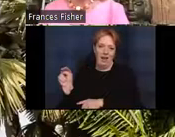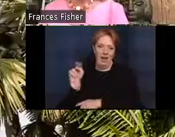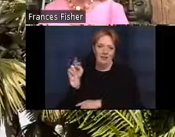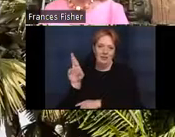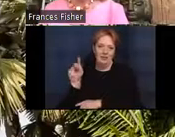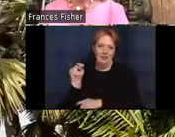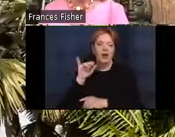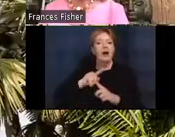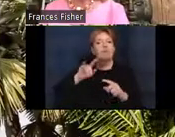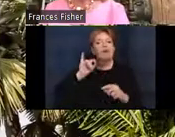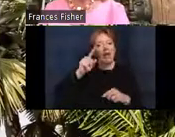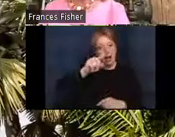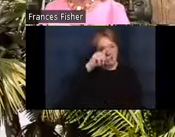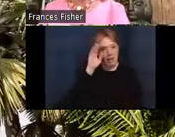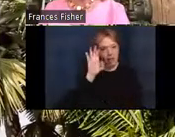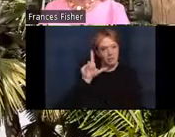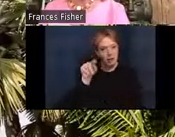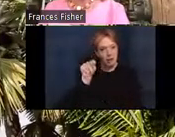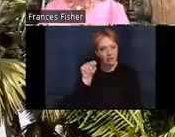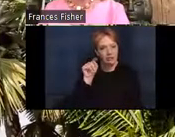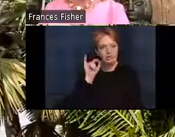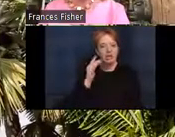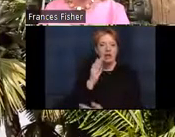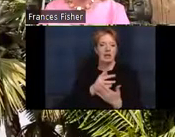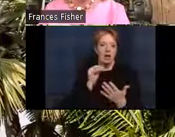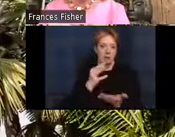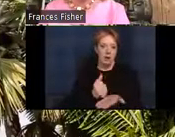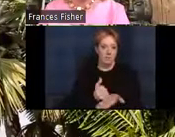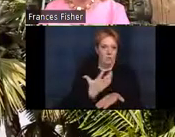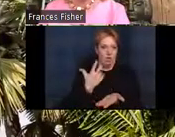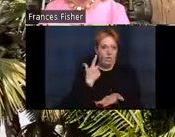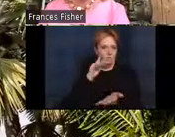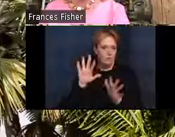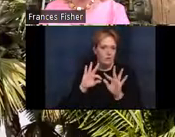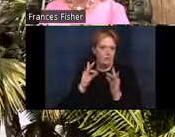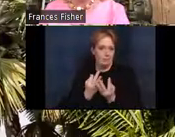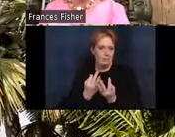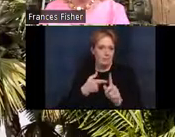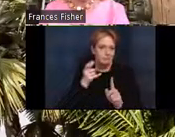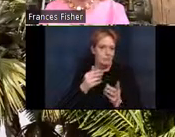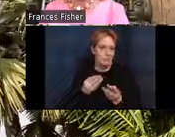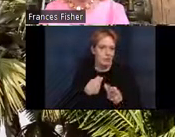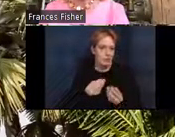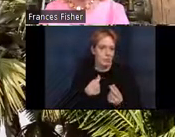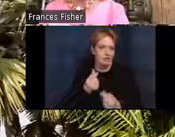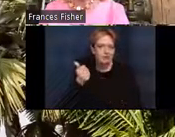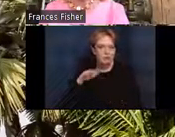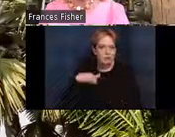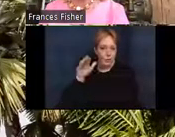of the source of wealth for the family she was brought up